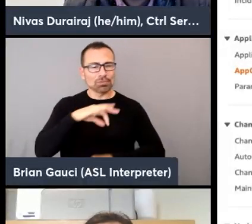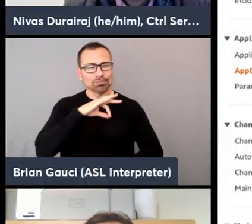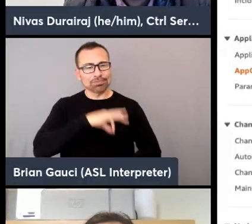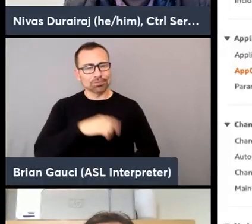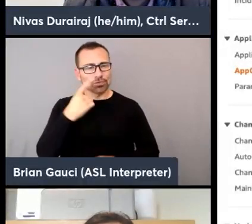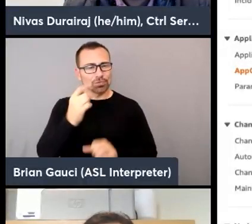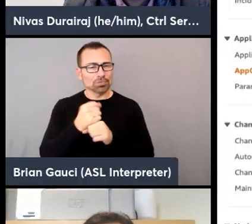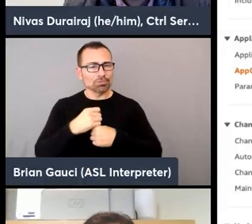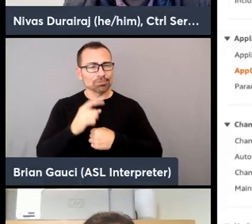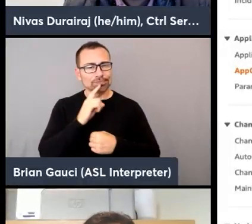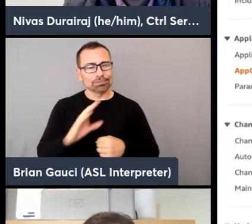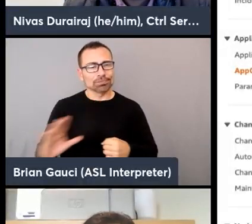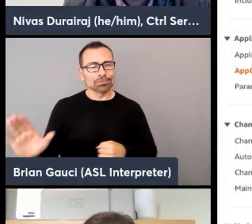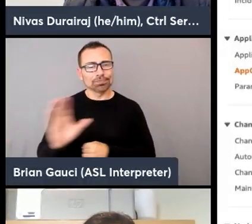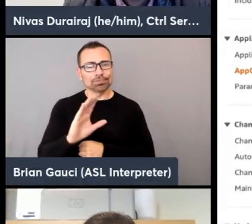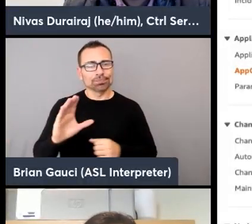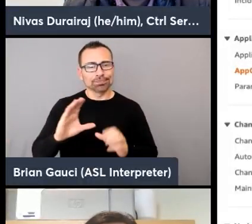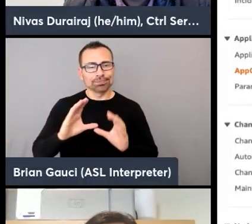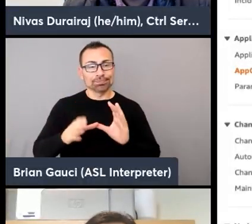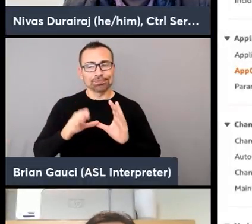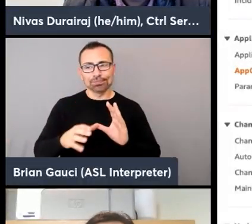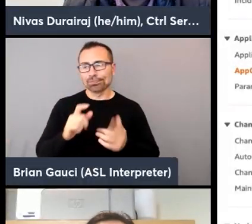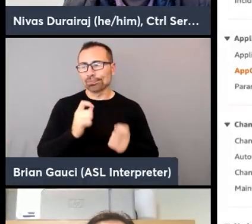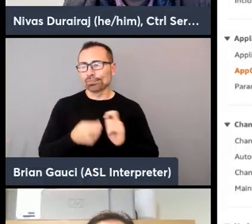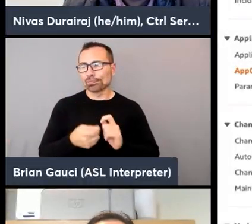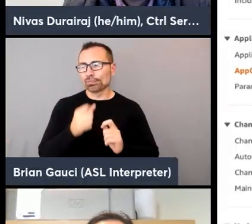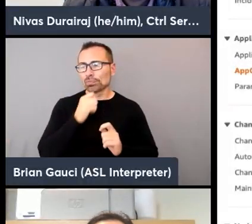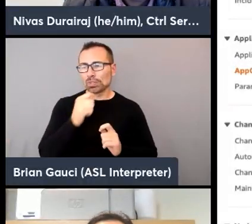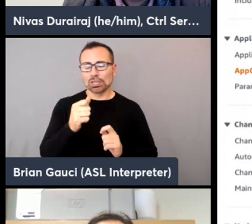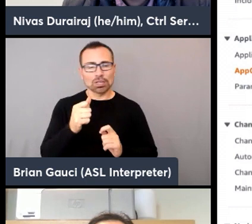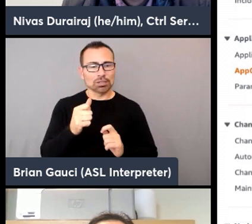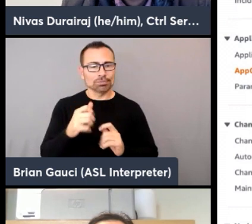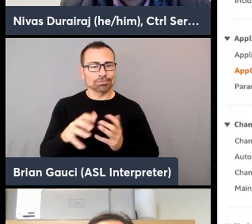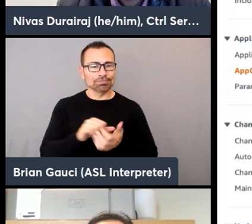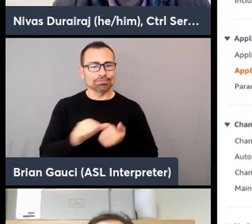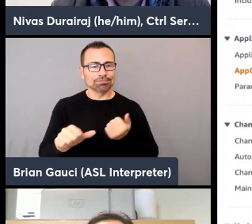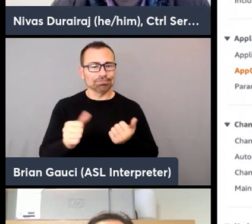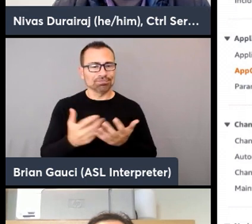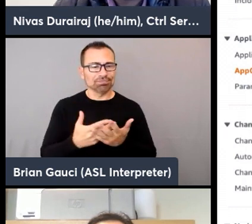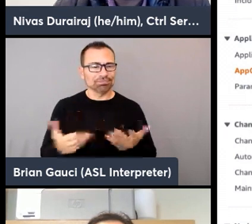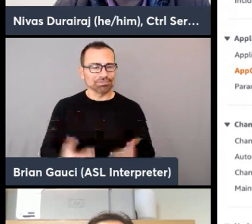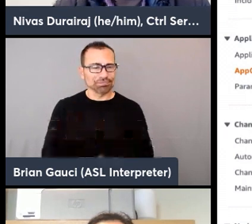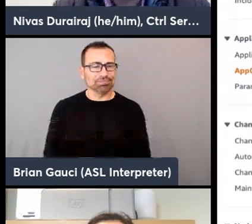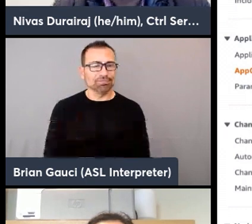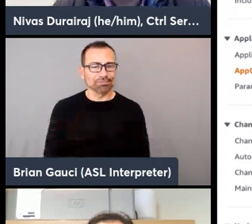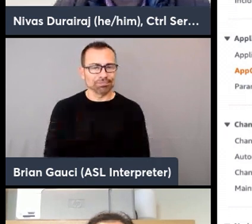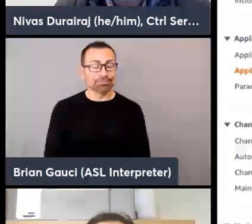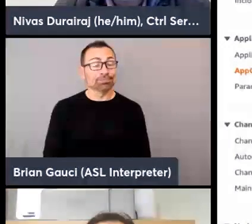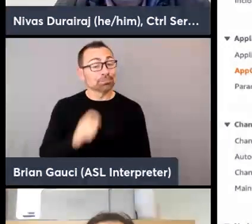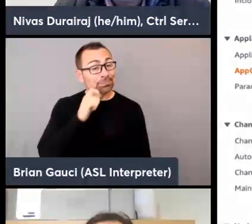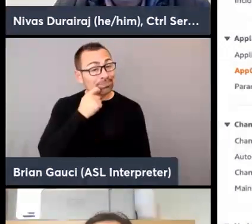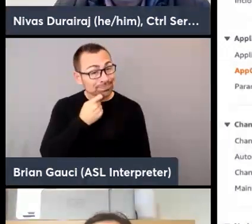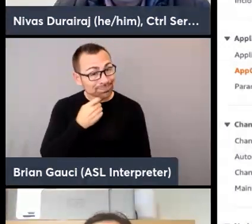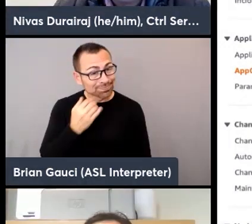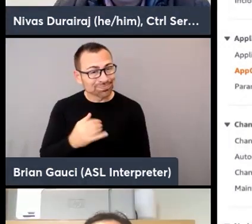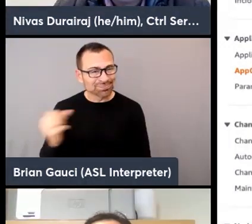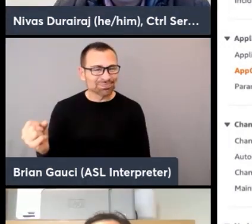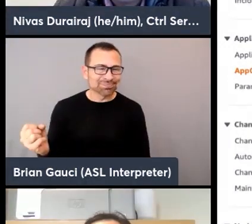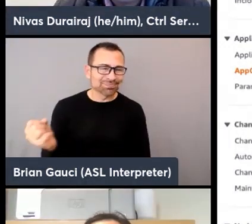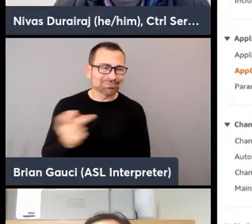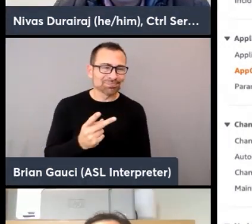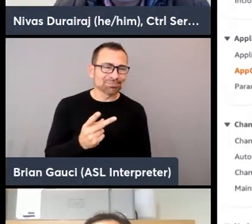making sure that your configuration changes are not harmful. Awesome. Cool. So now let's go back